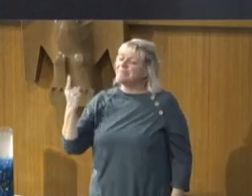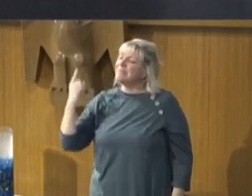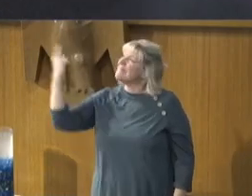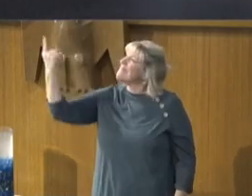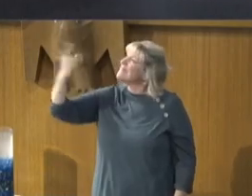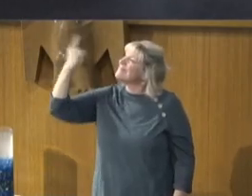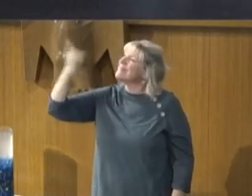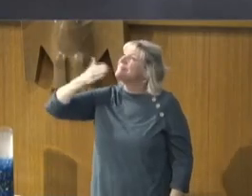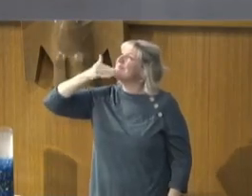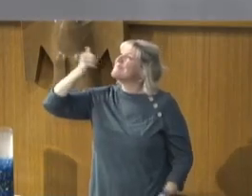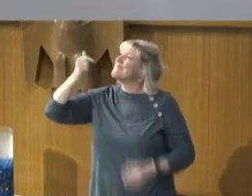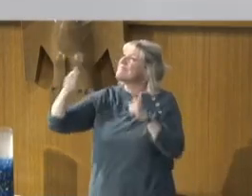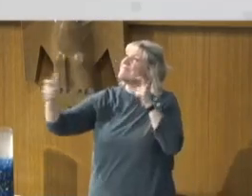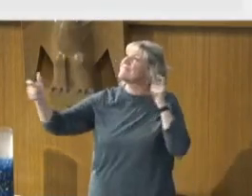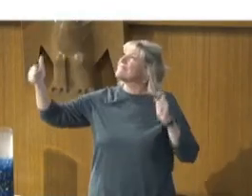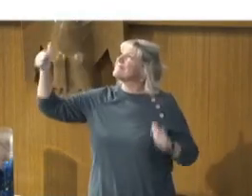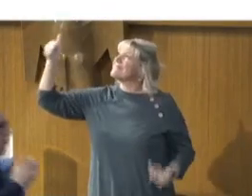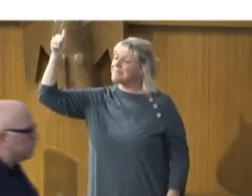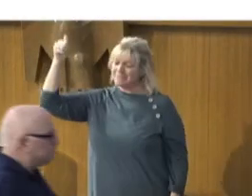something